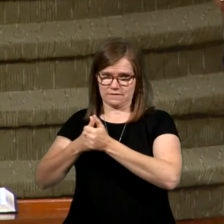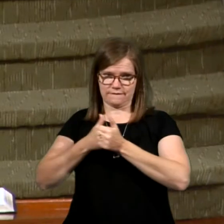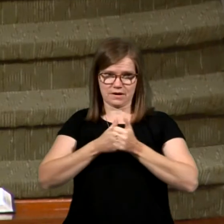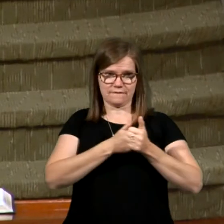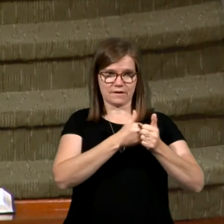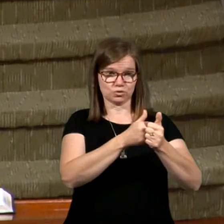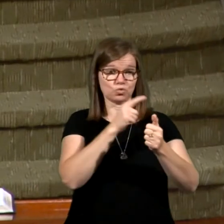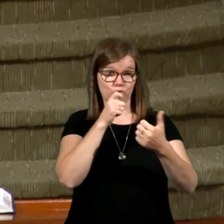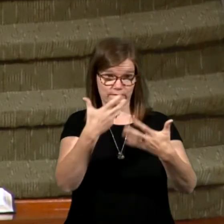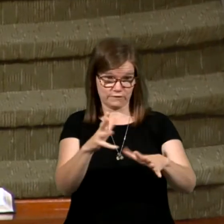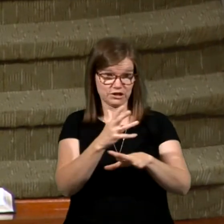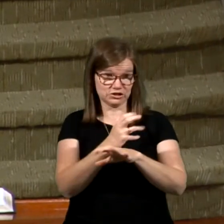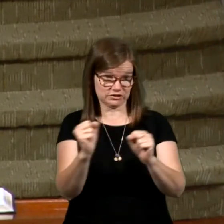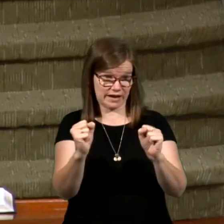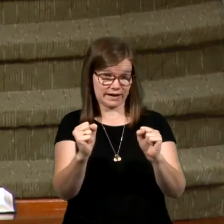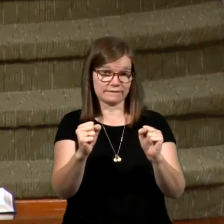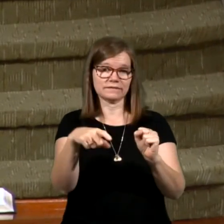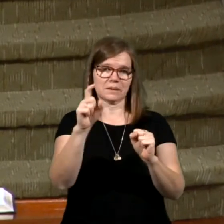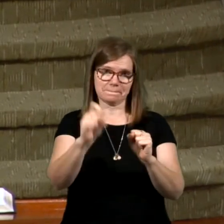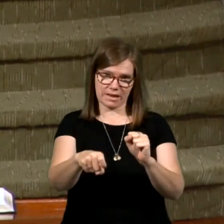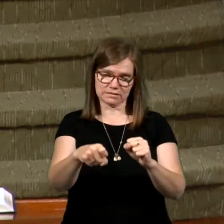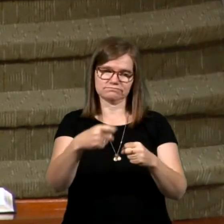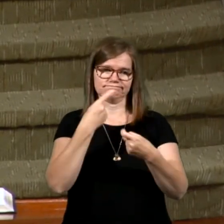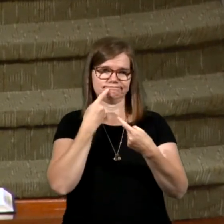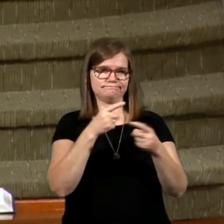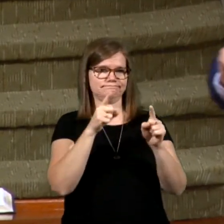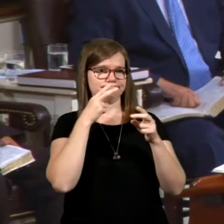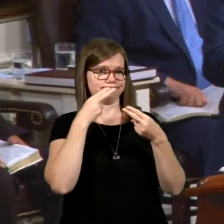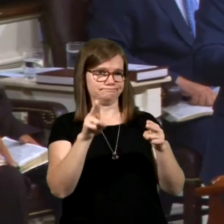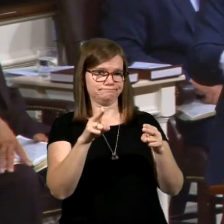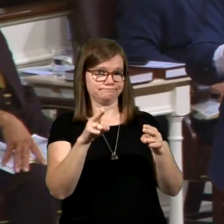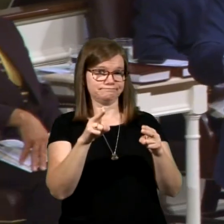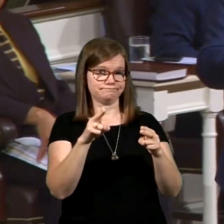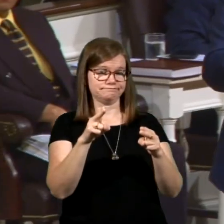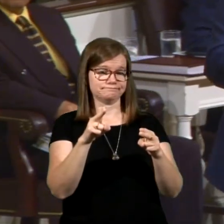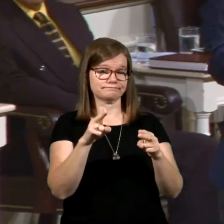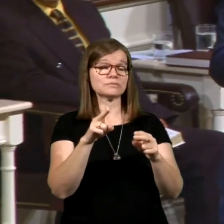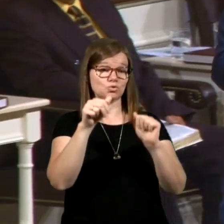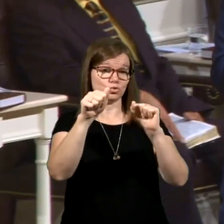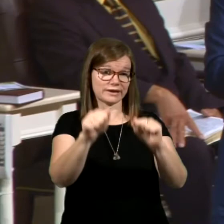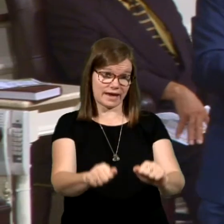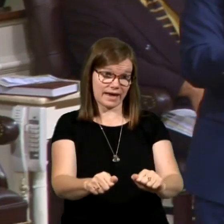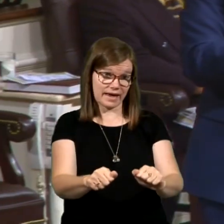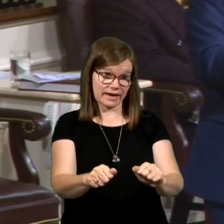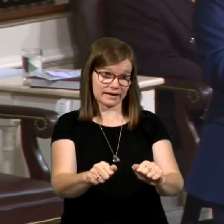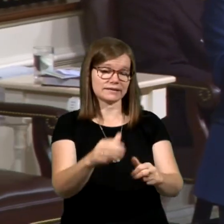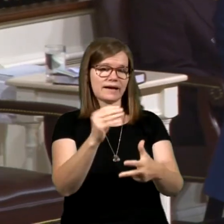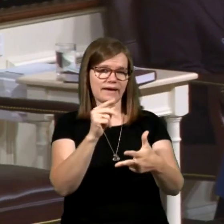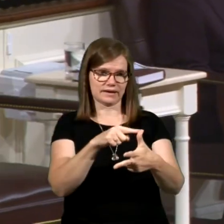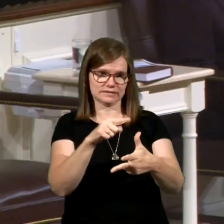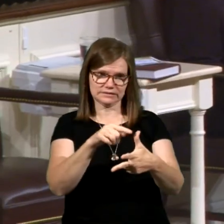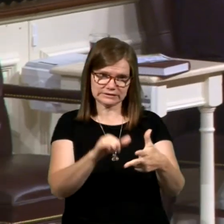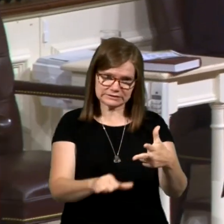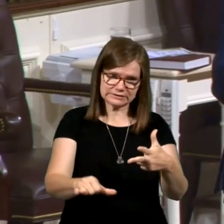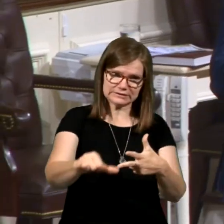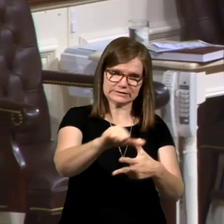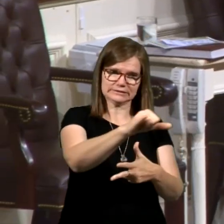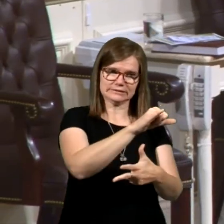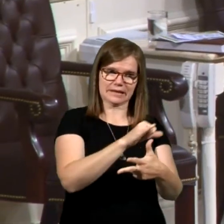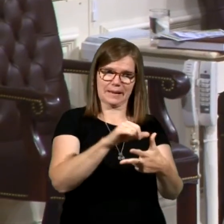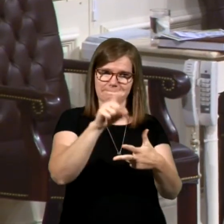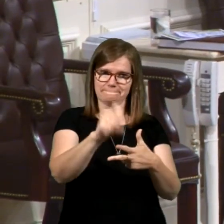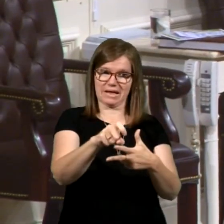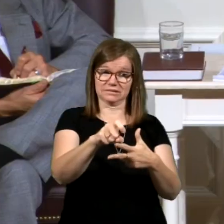gets saved, you have to be justified. You can be justified, and you're justified the same way. It's by